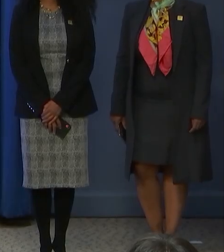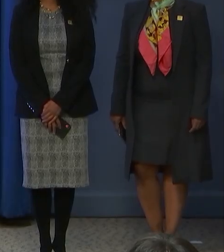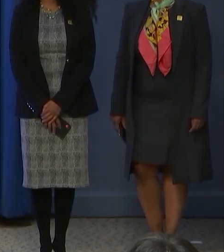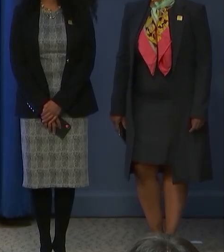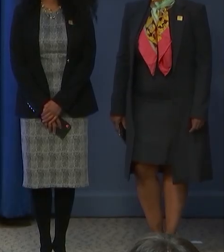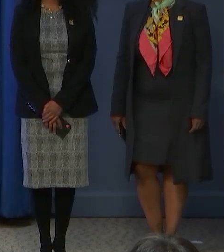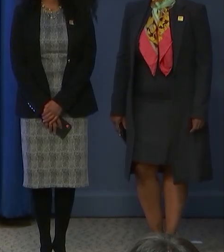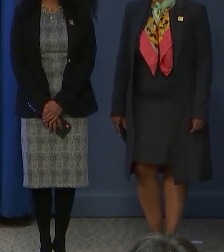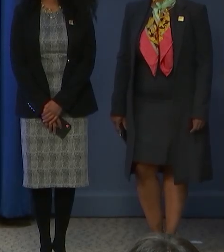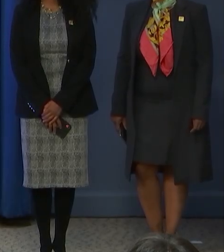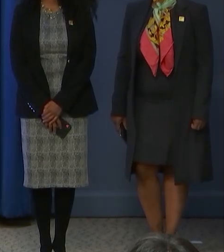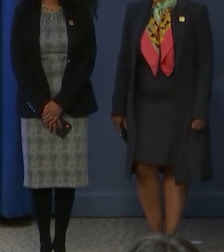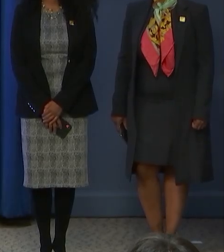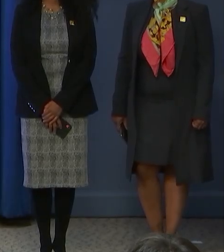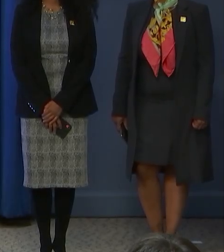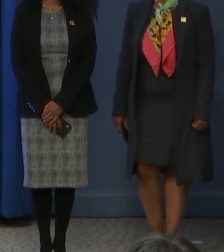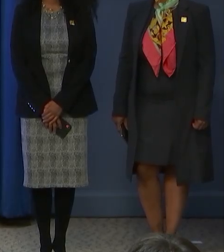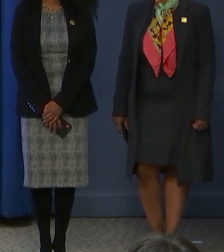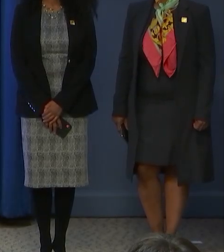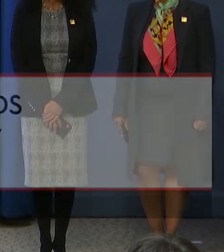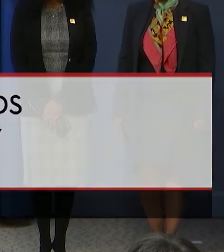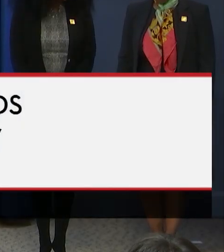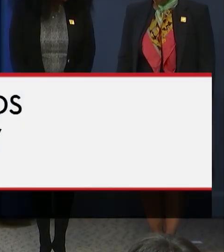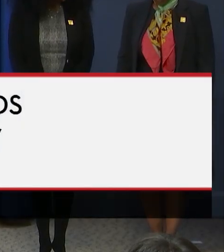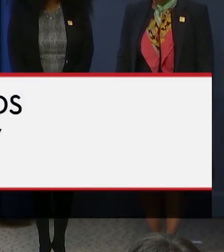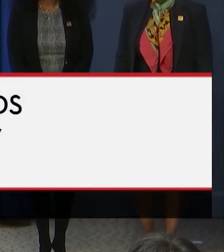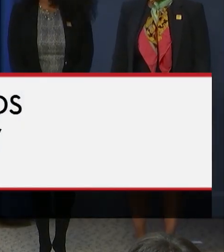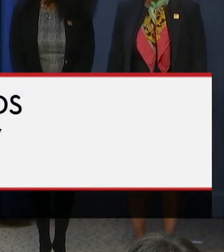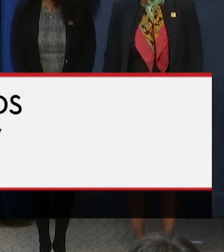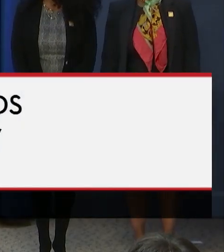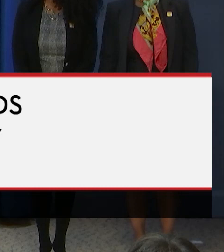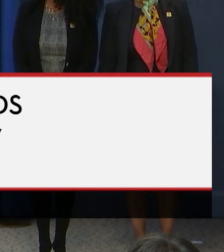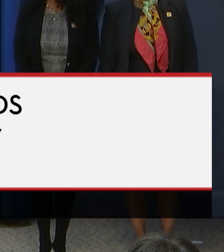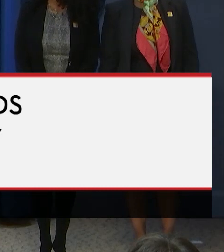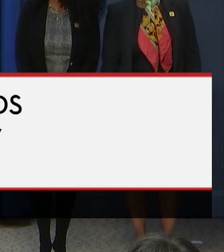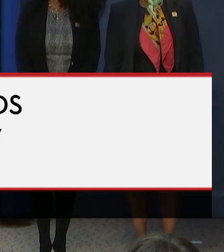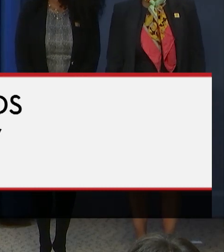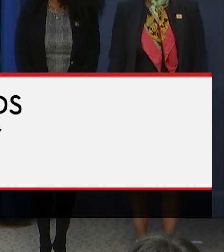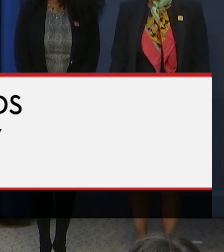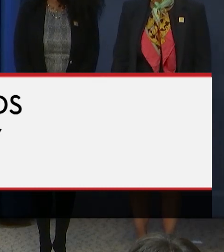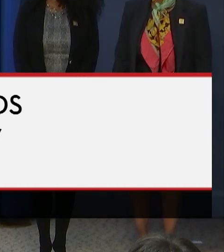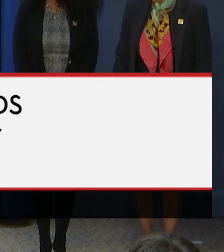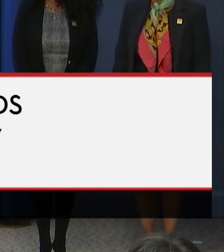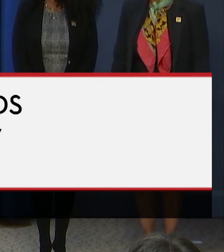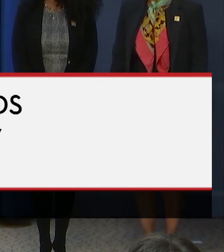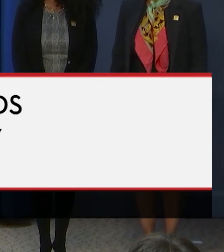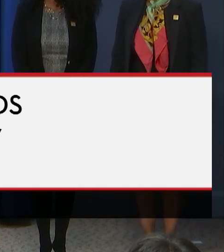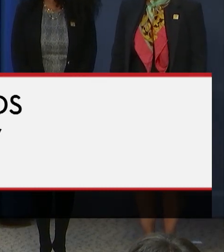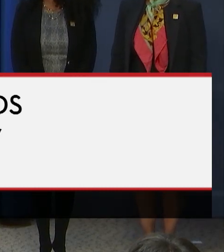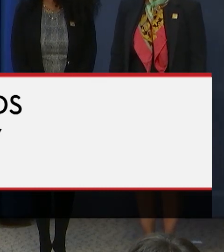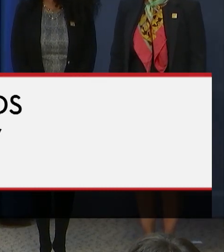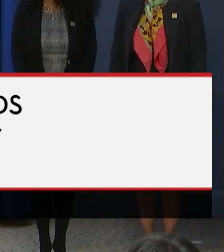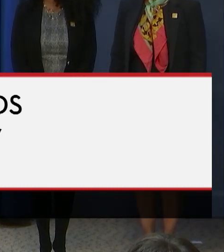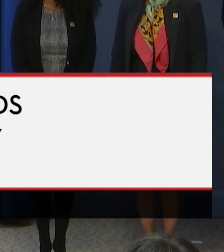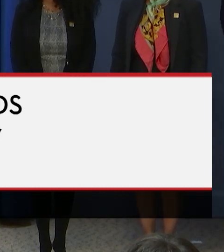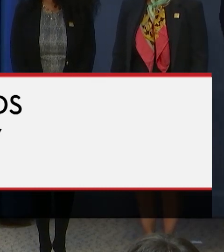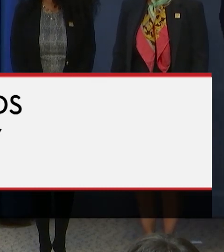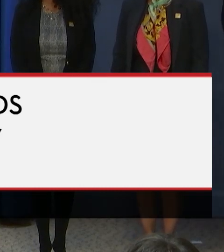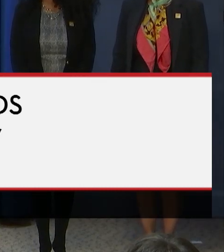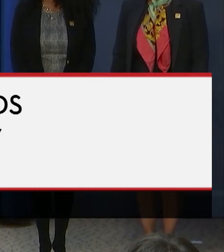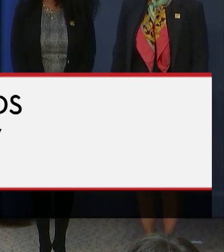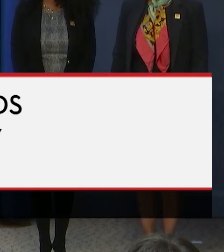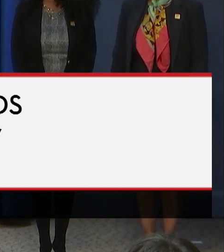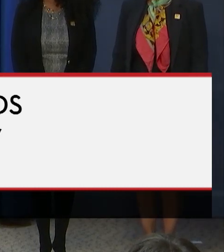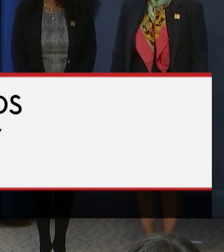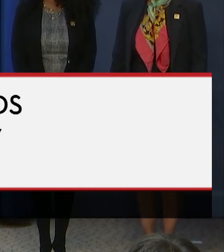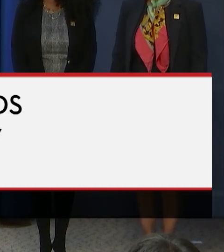Good morning, everybody, and Happy New Year. I'm Muriel Bowser, your mayor. Welcome to the John A. Wilson Building.